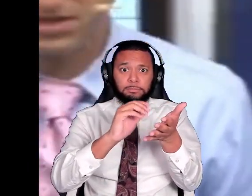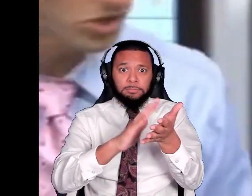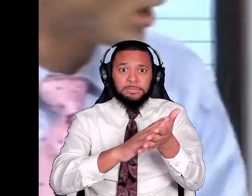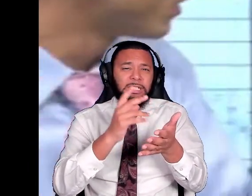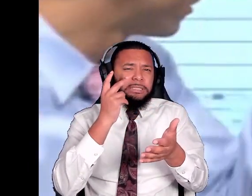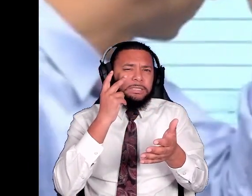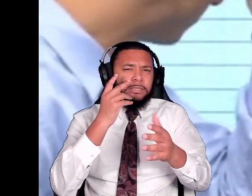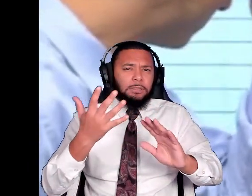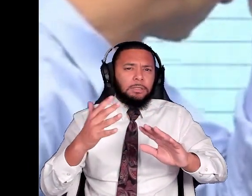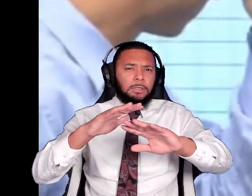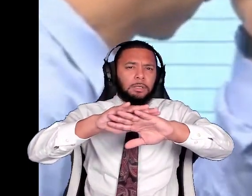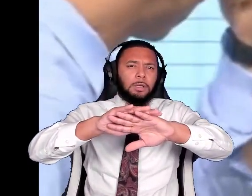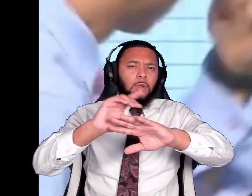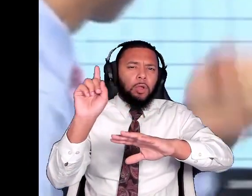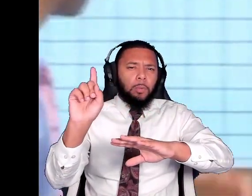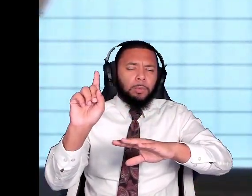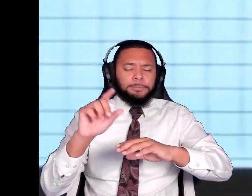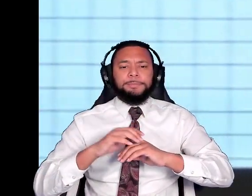Let's give that a shot.